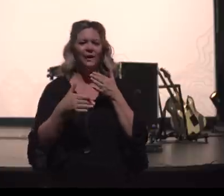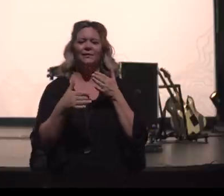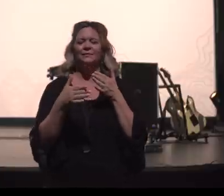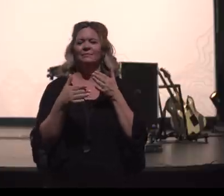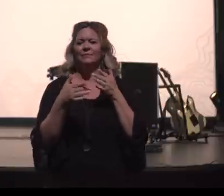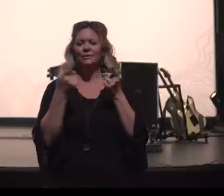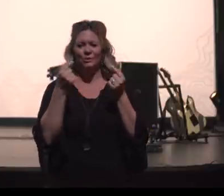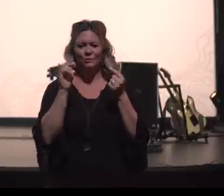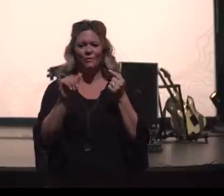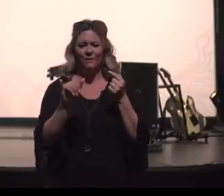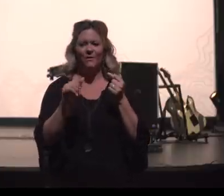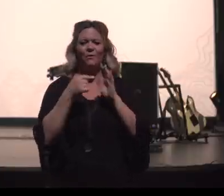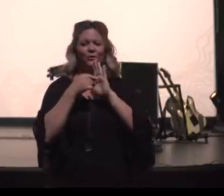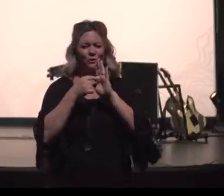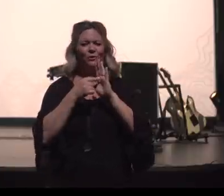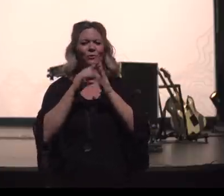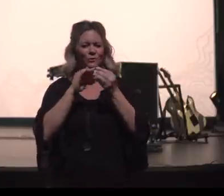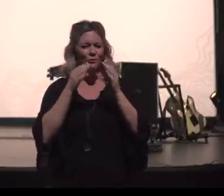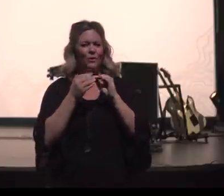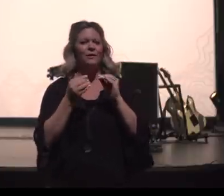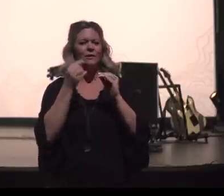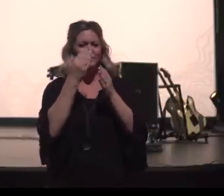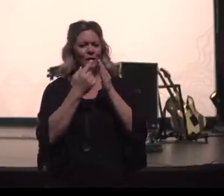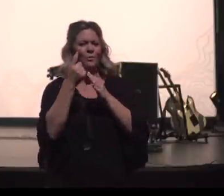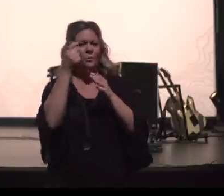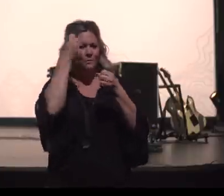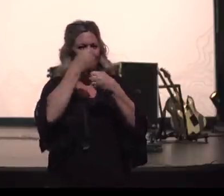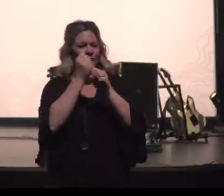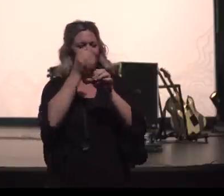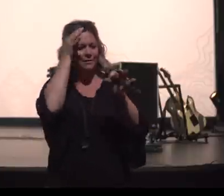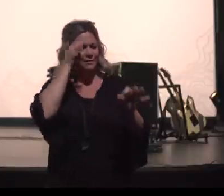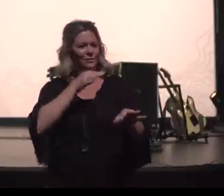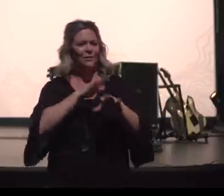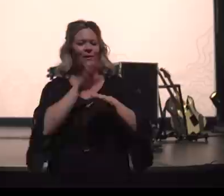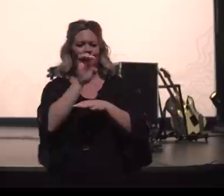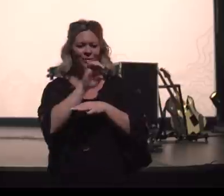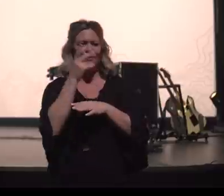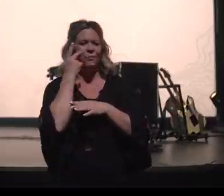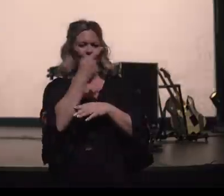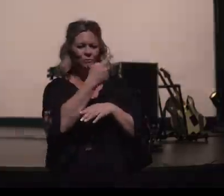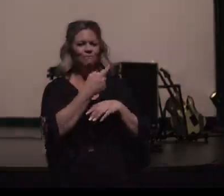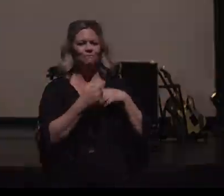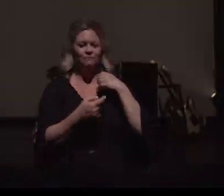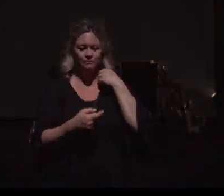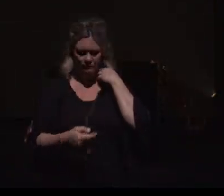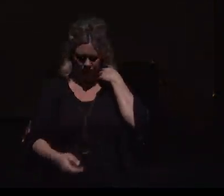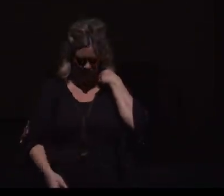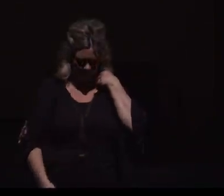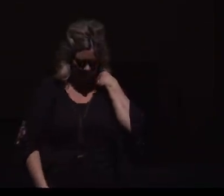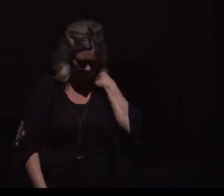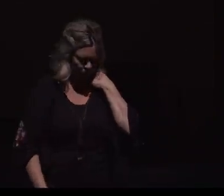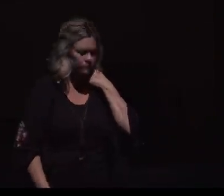story of someone who made that decision on Easter, and it changed their life. Watch this.